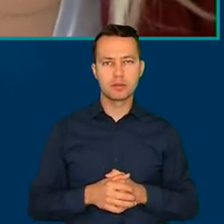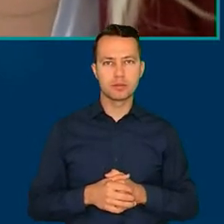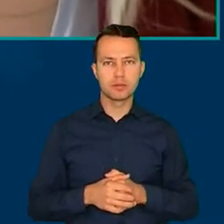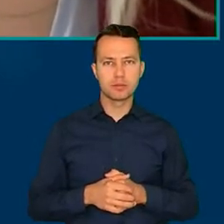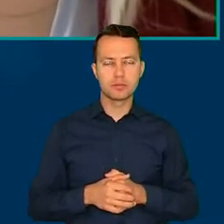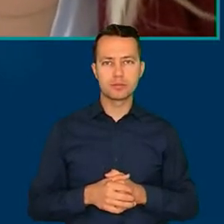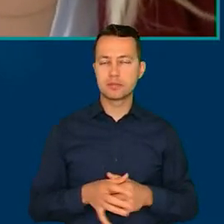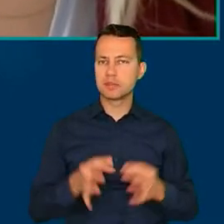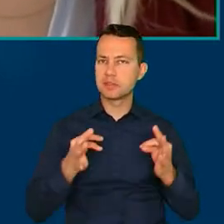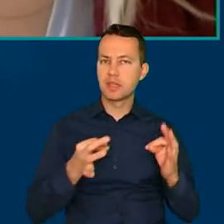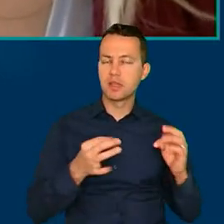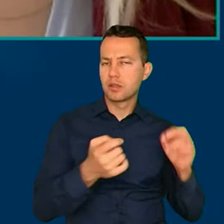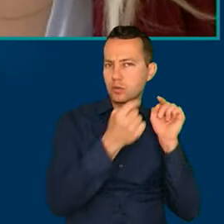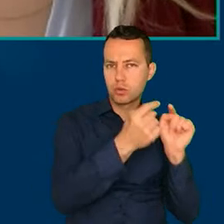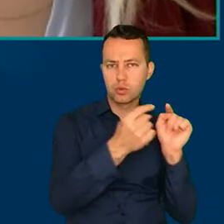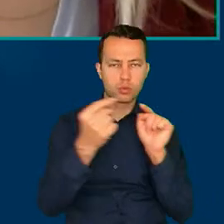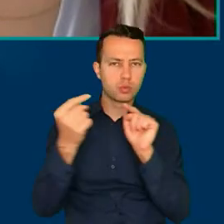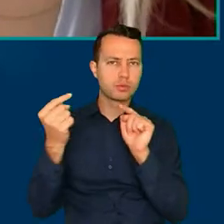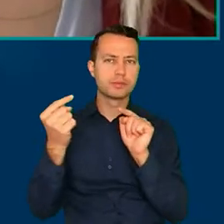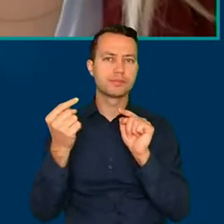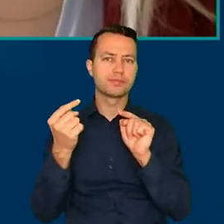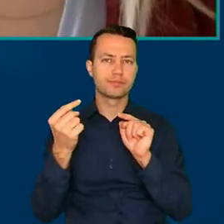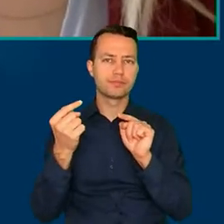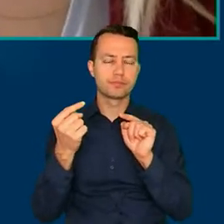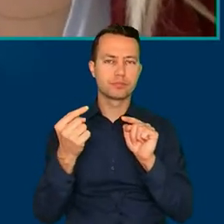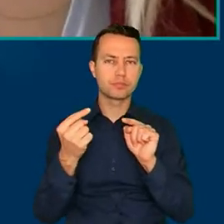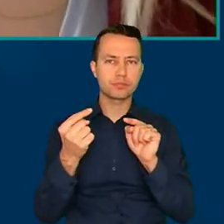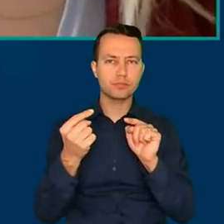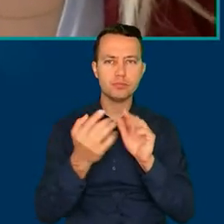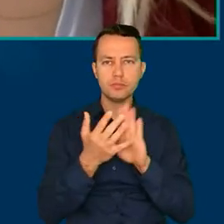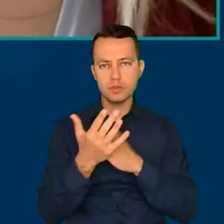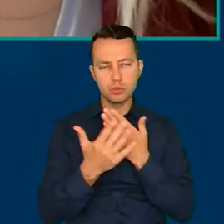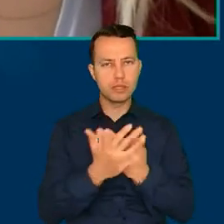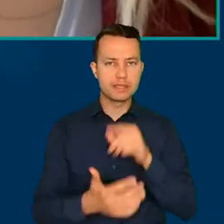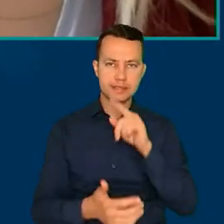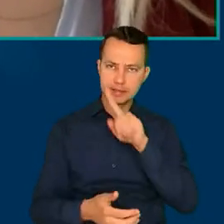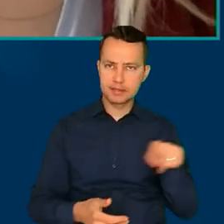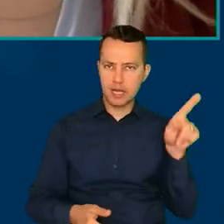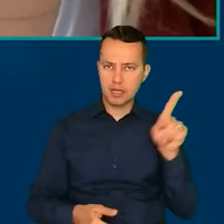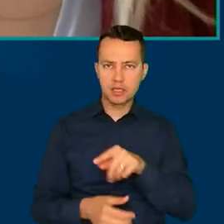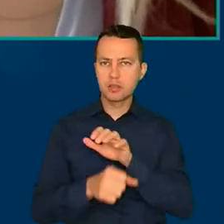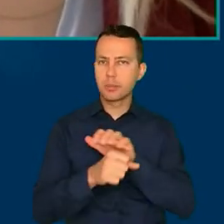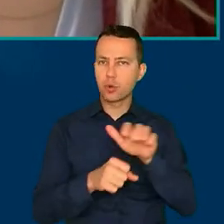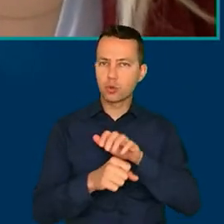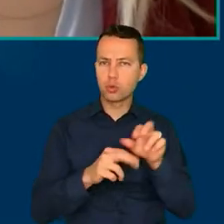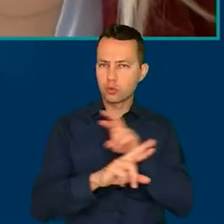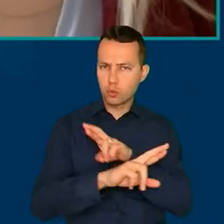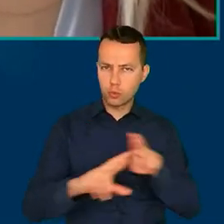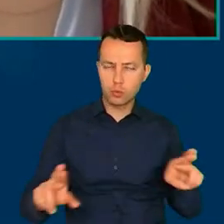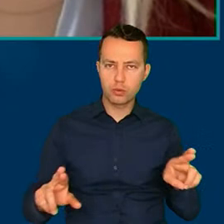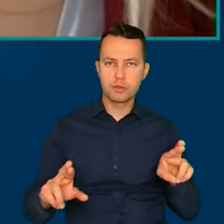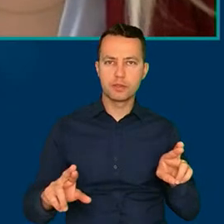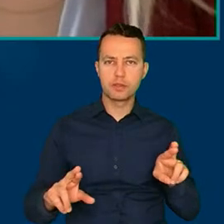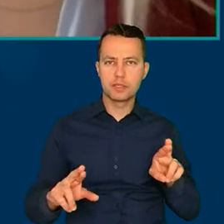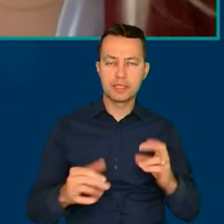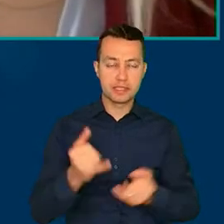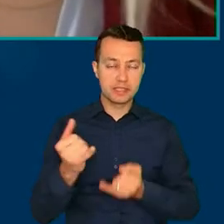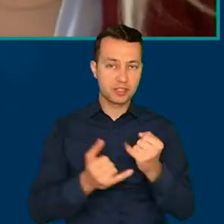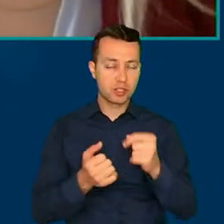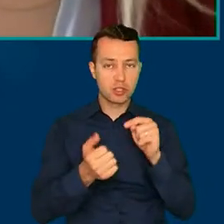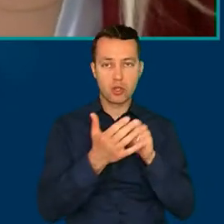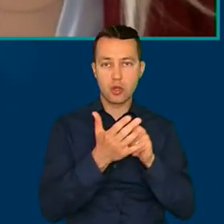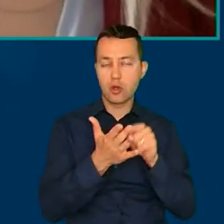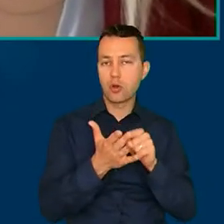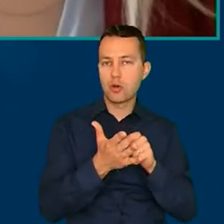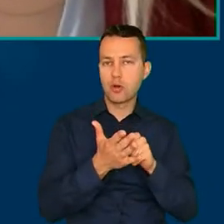to deforestation. So that could be beef and other types of agricultural products, as well as, of course, lumber. And